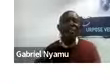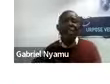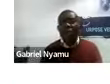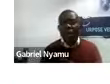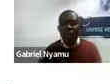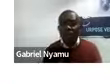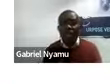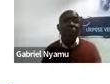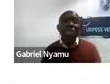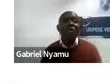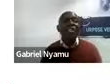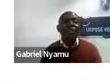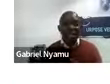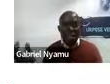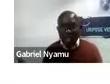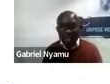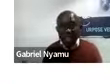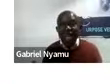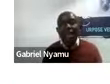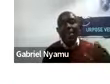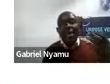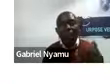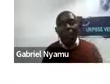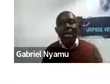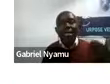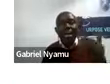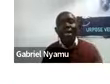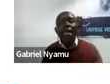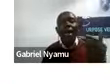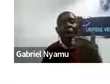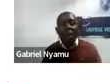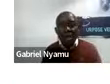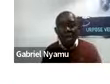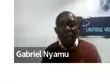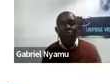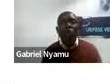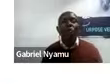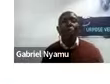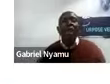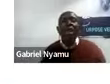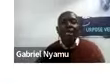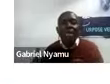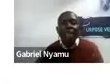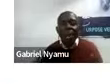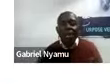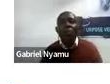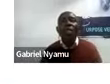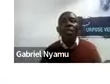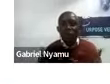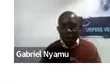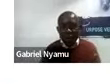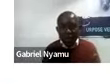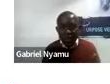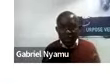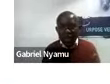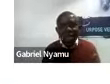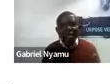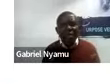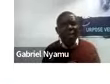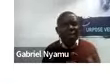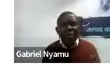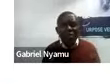just entertain people and all that. He went actually into entertainment. The company started allowing him to practice that within the